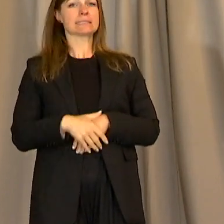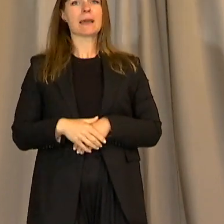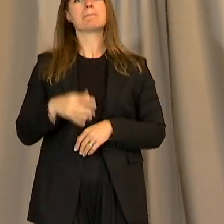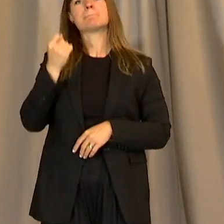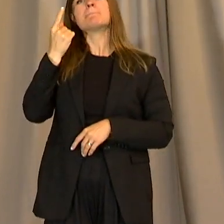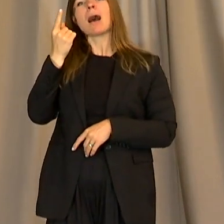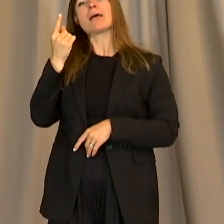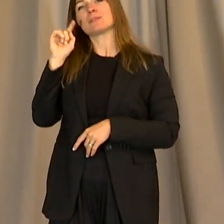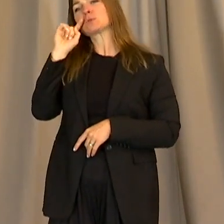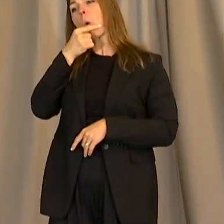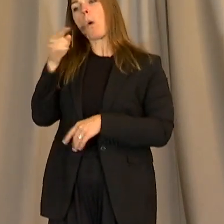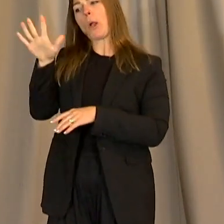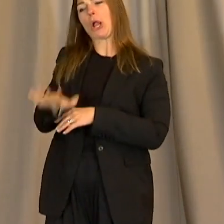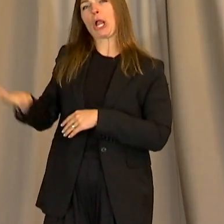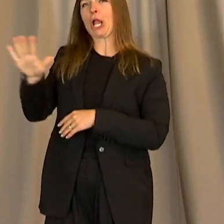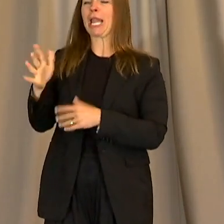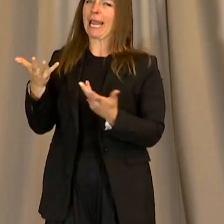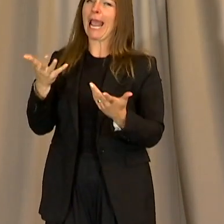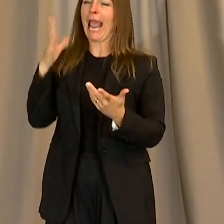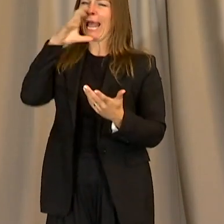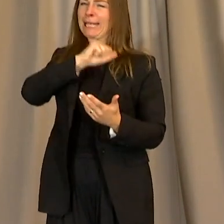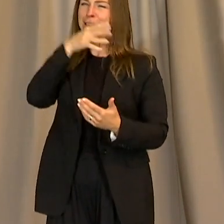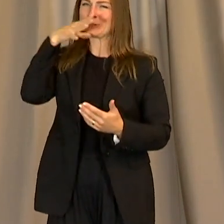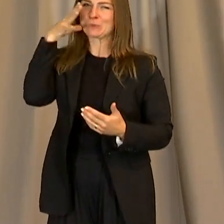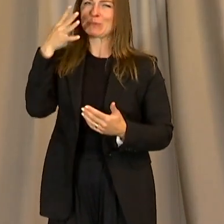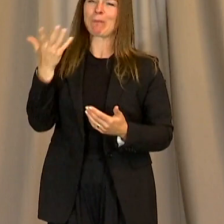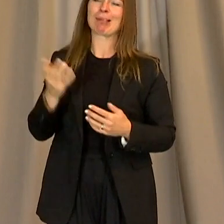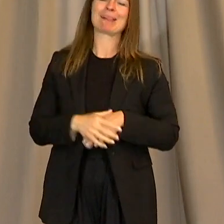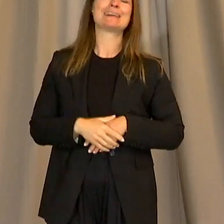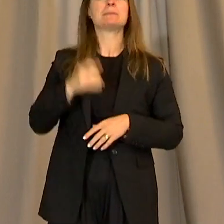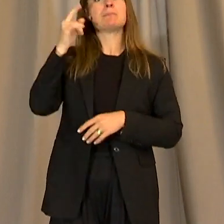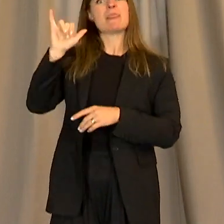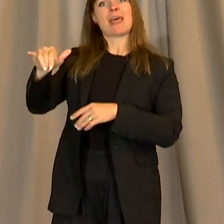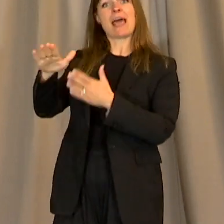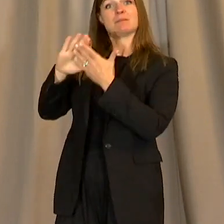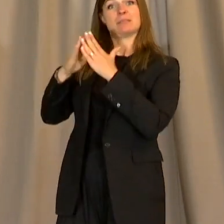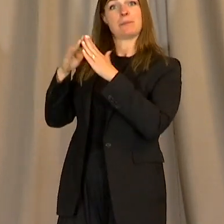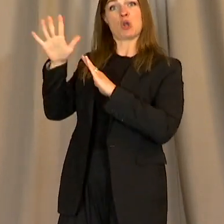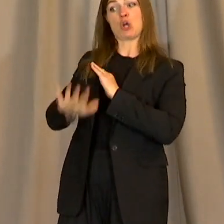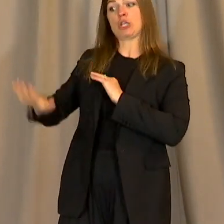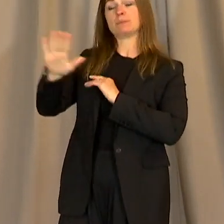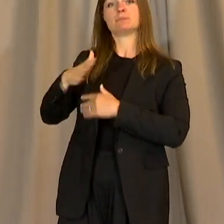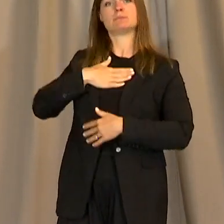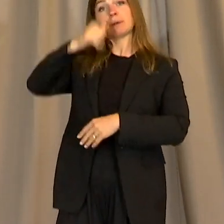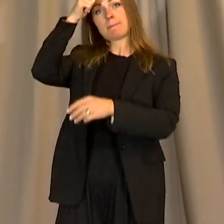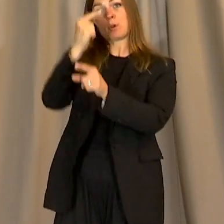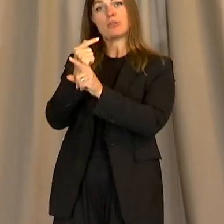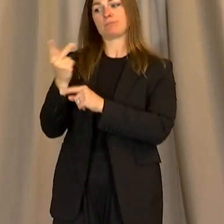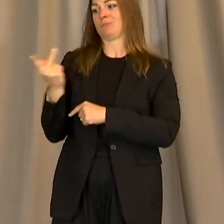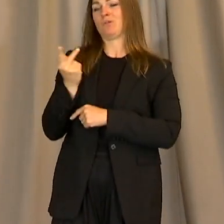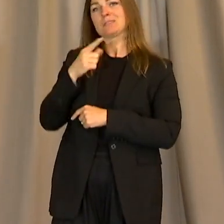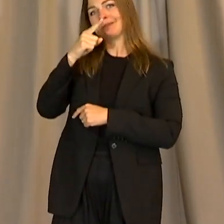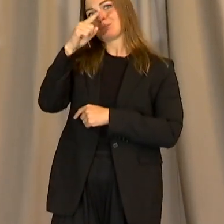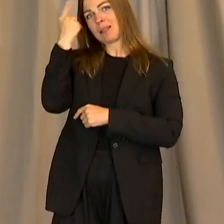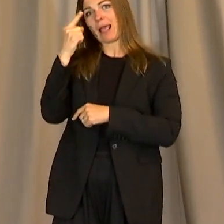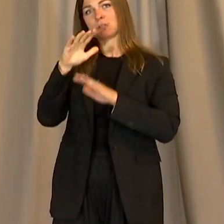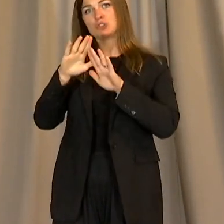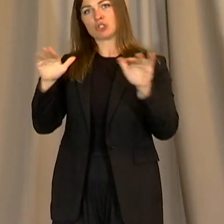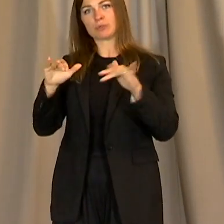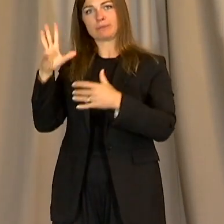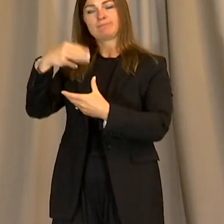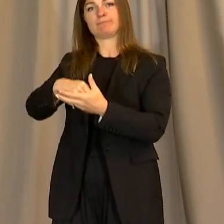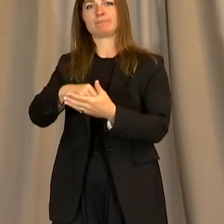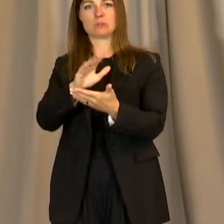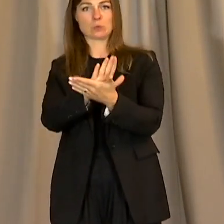think that is pretty rural. But in that neighborhood, my brother and I were the two black children who went to that school, and we didn't